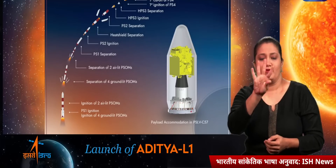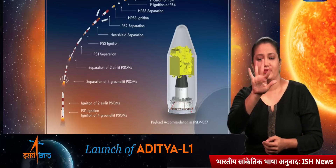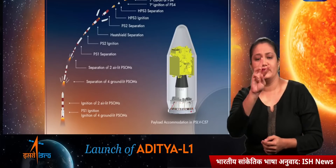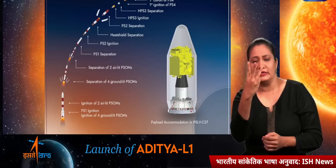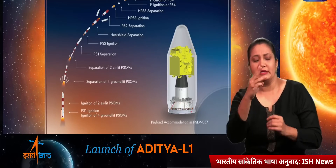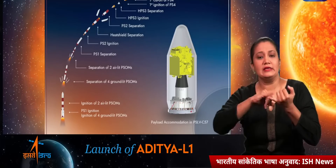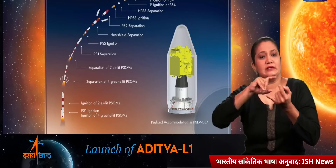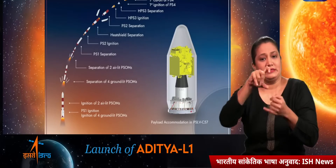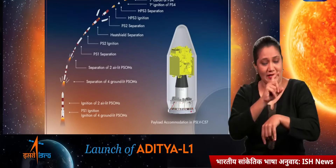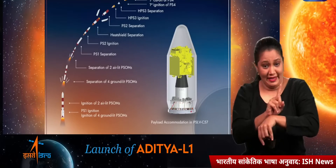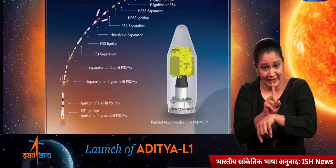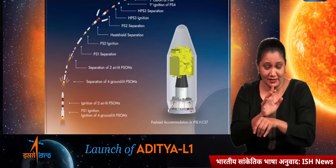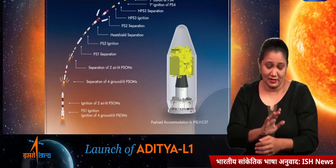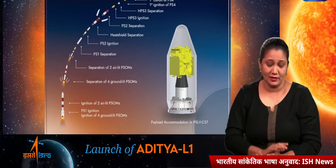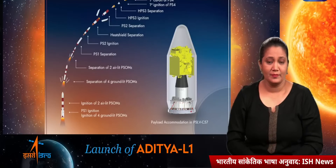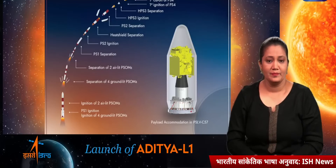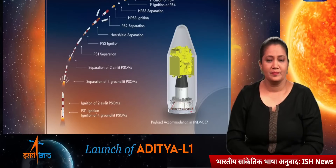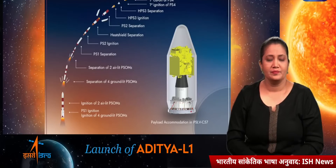was separated